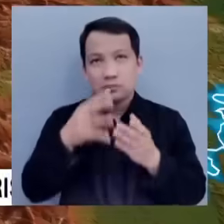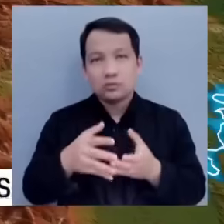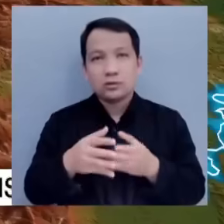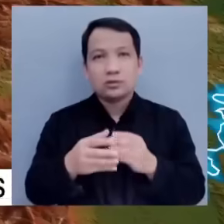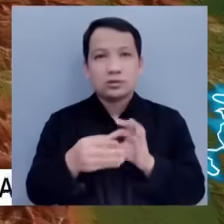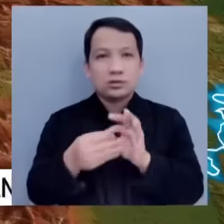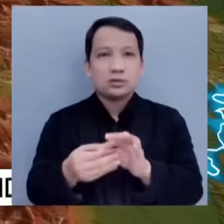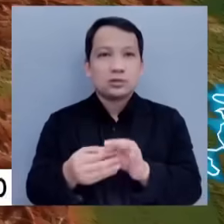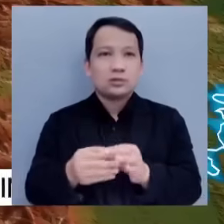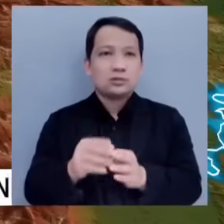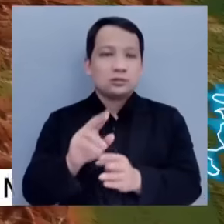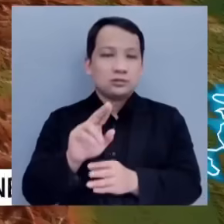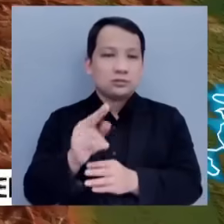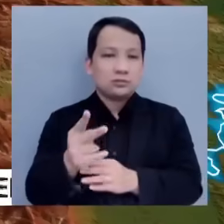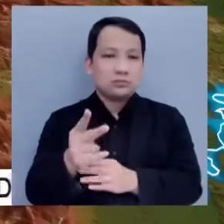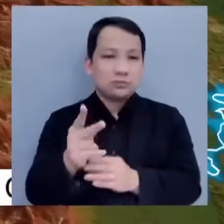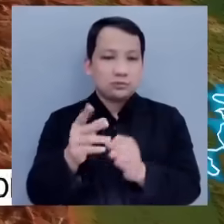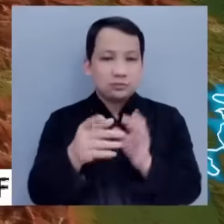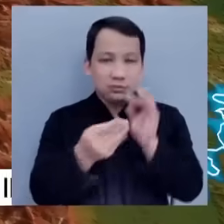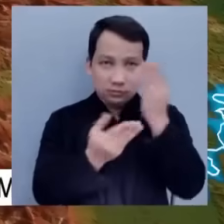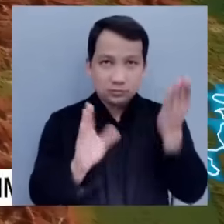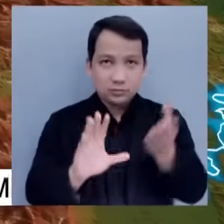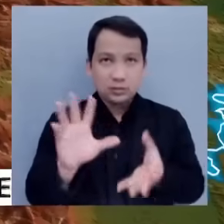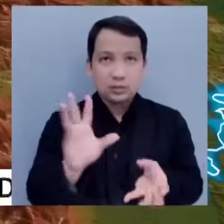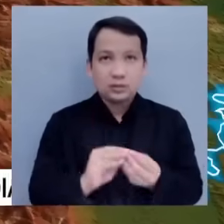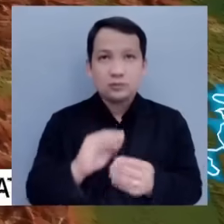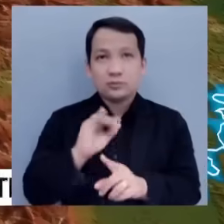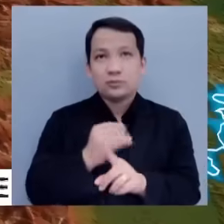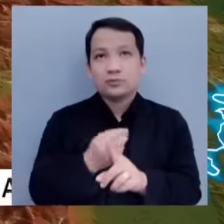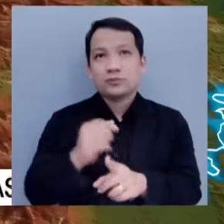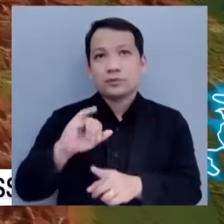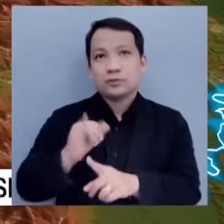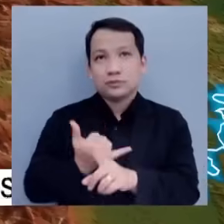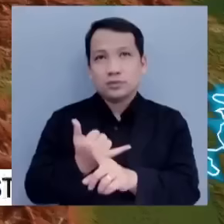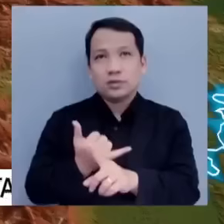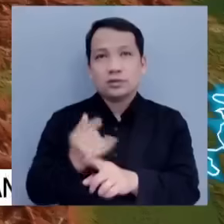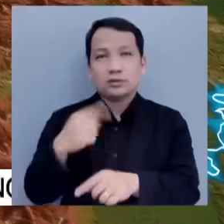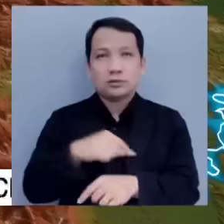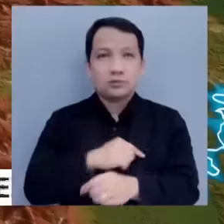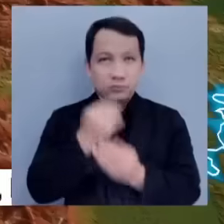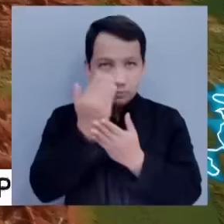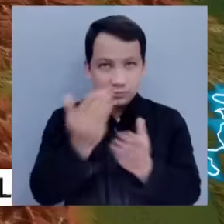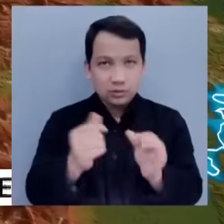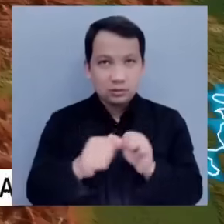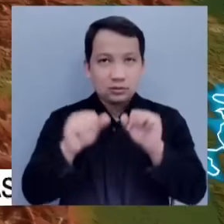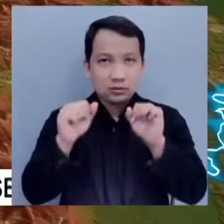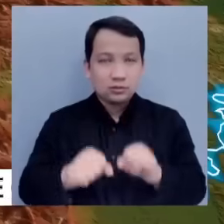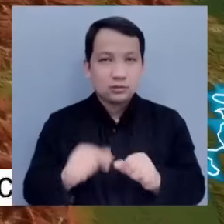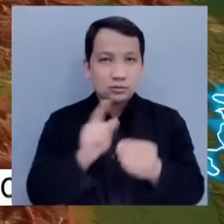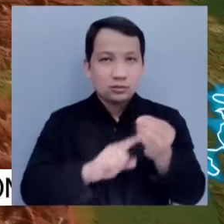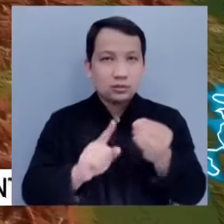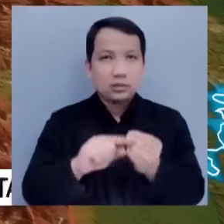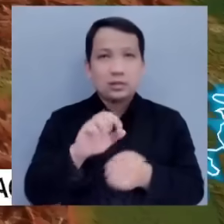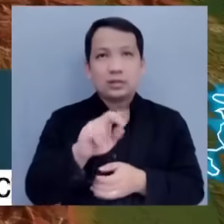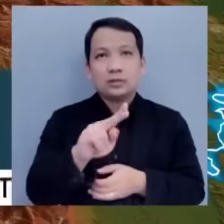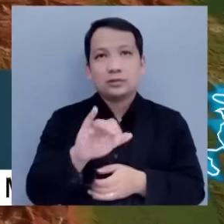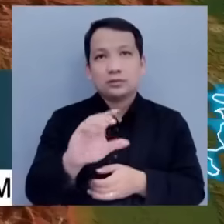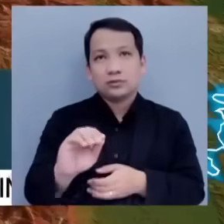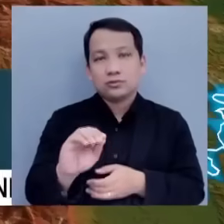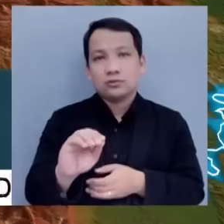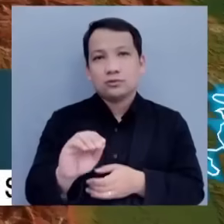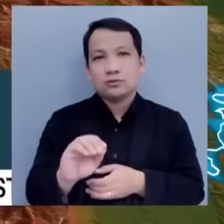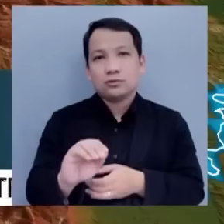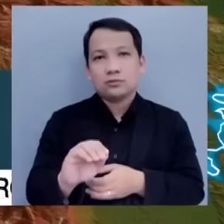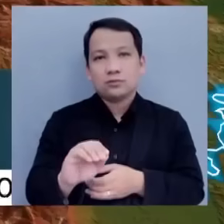in the usual planting season and the month of June and July. They also feared of the possible effect of El Nino and the scarcity of